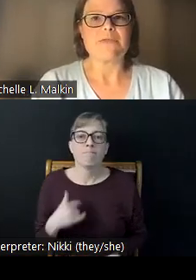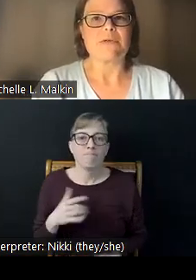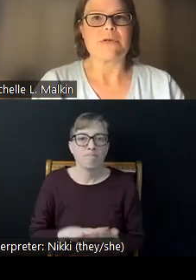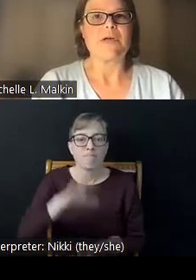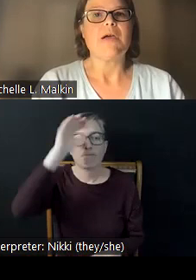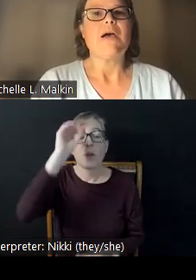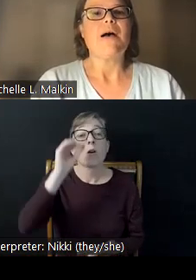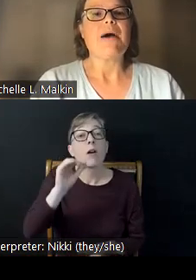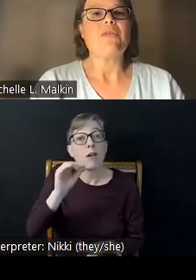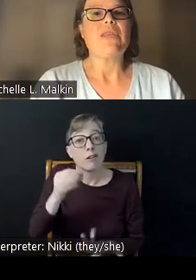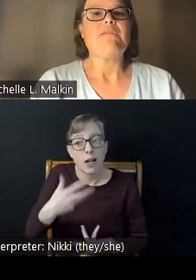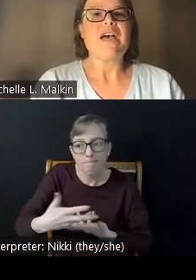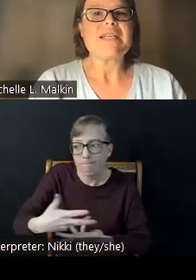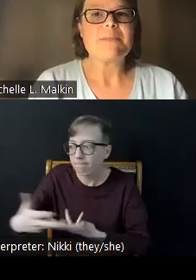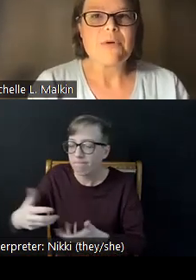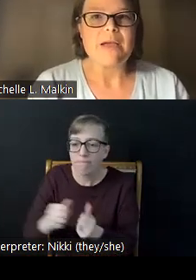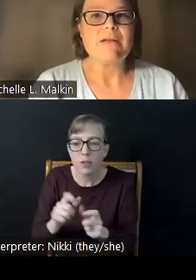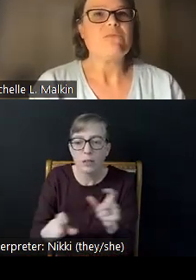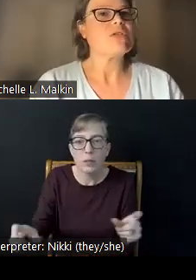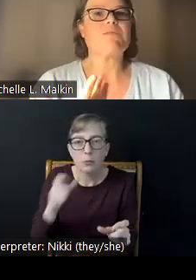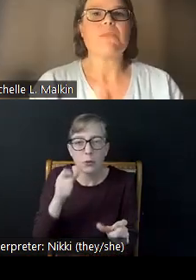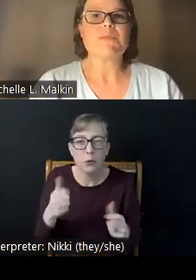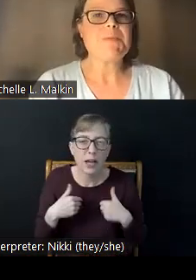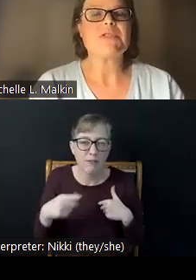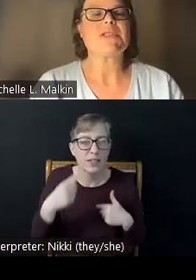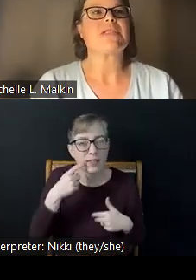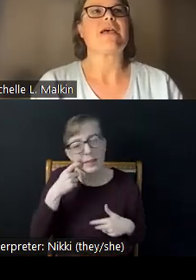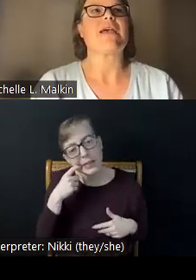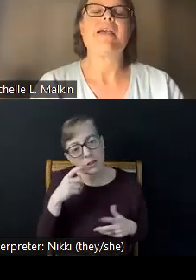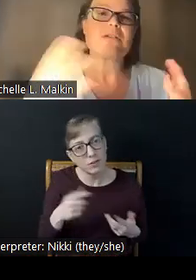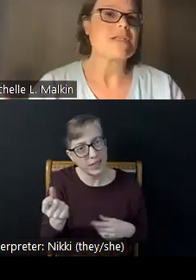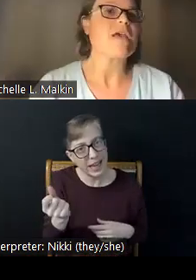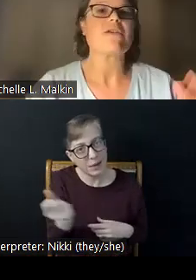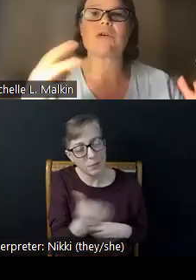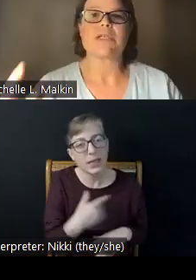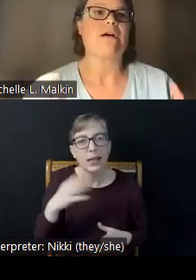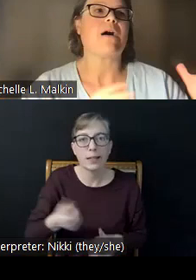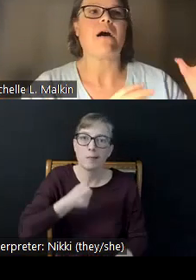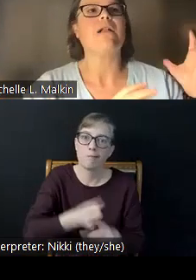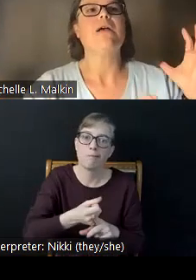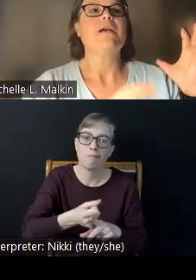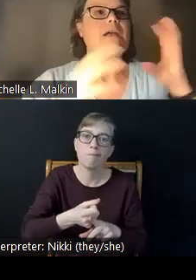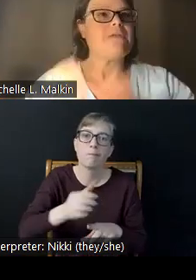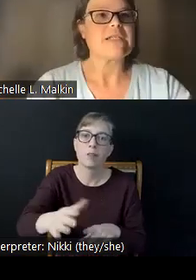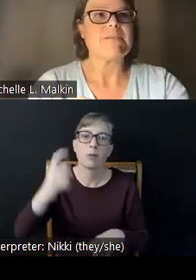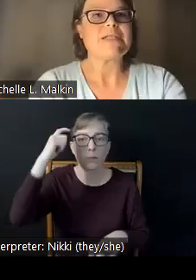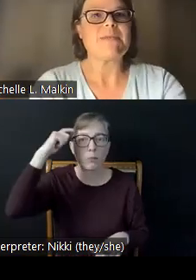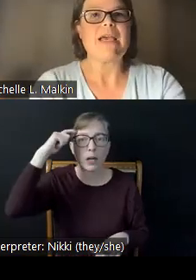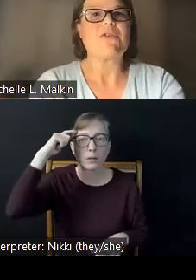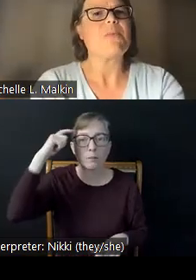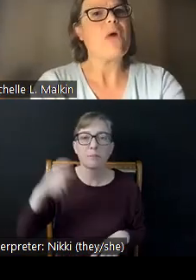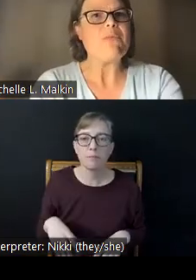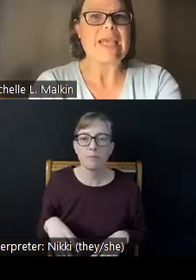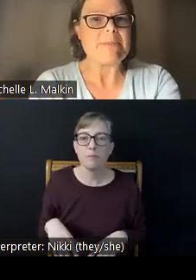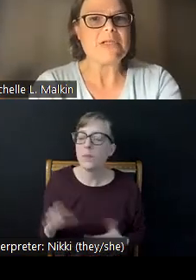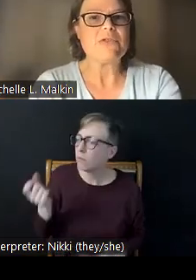gambling disorder about the effect on the brain, which most people just say, I understand that drugs and alcohol can affect somebody's